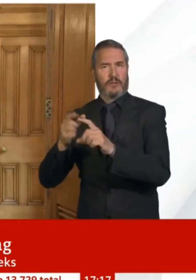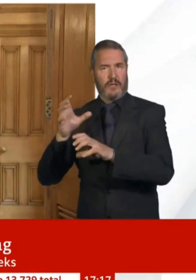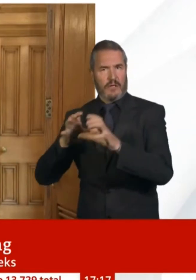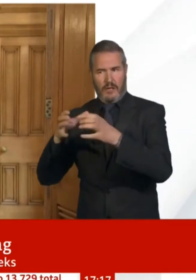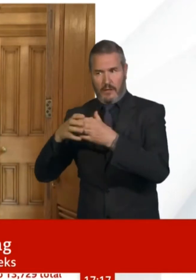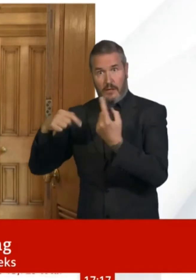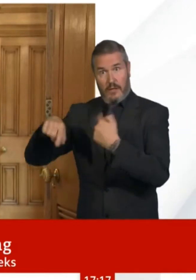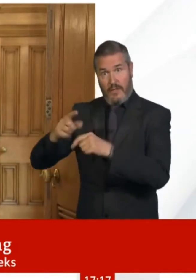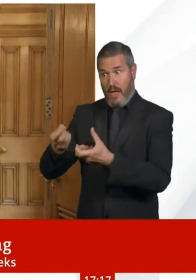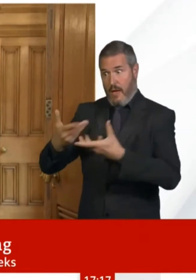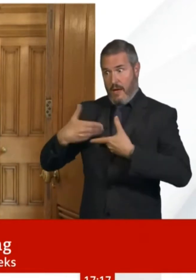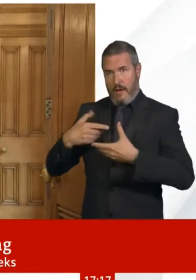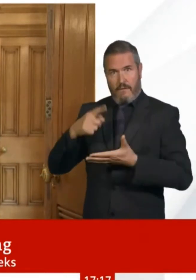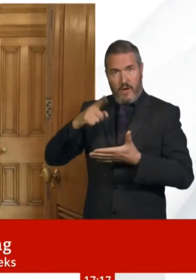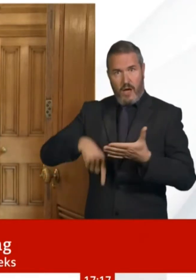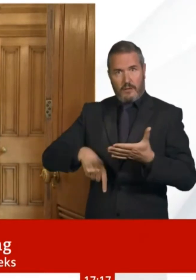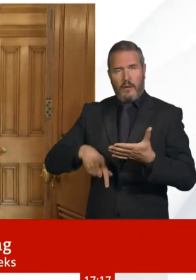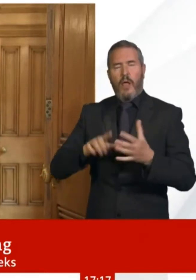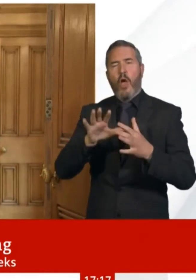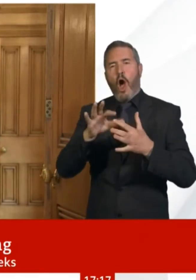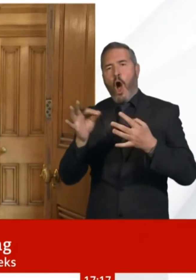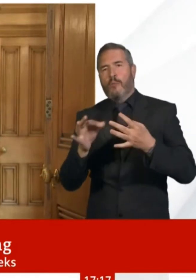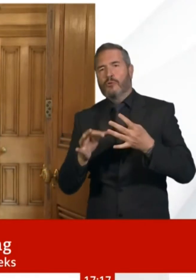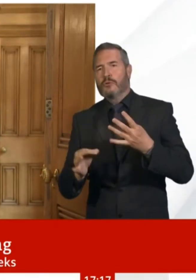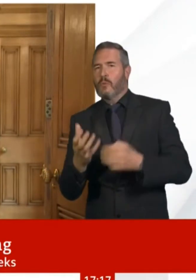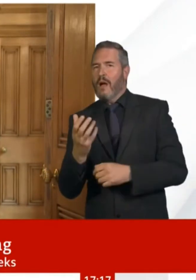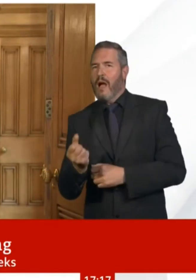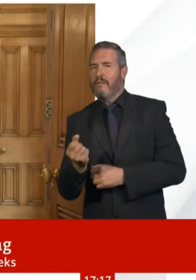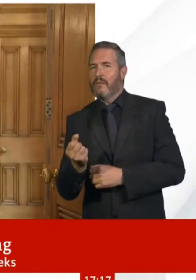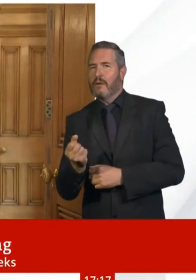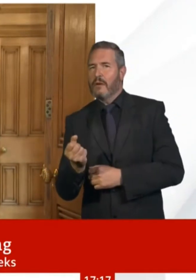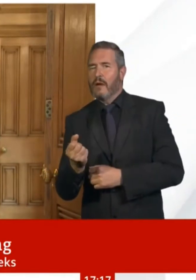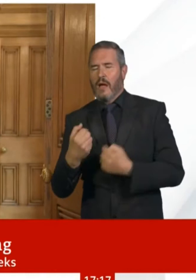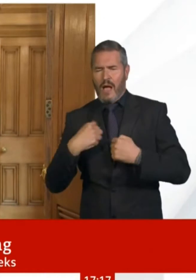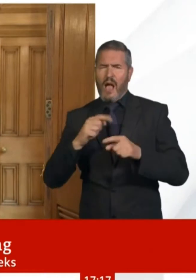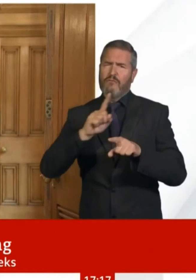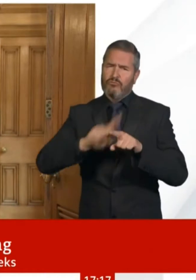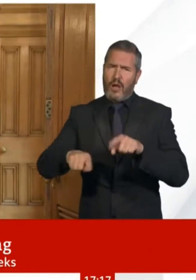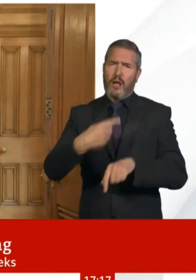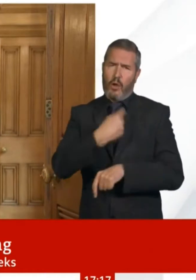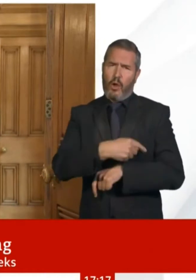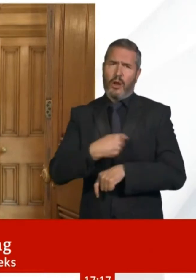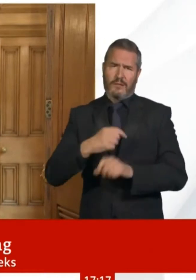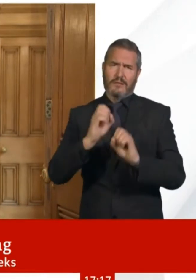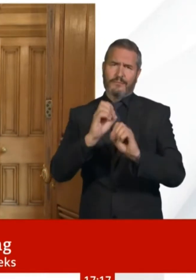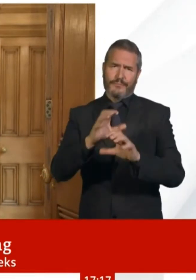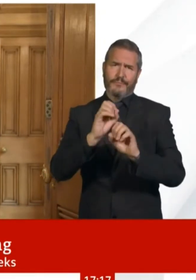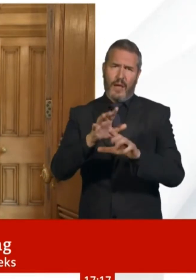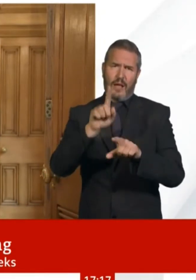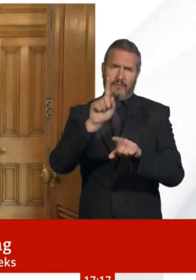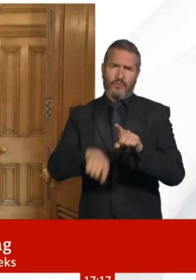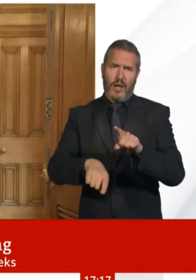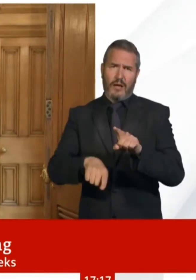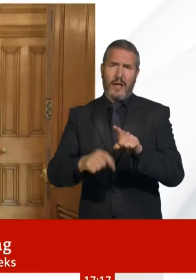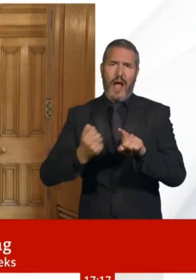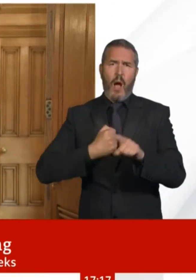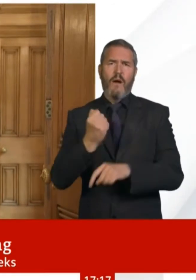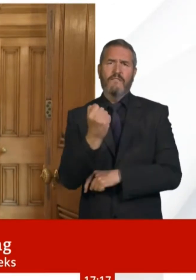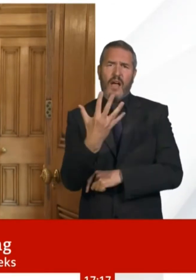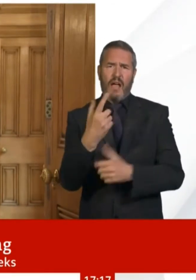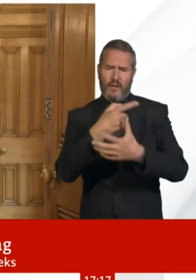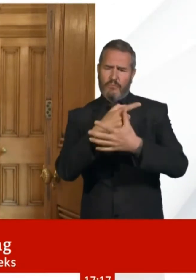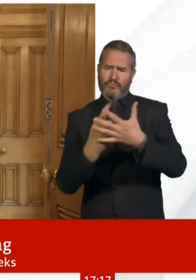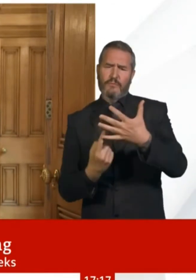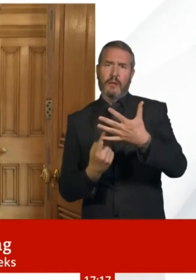iterative process, the options that we've got. So what I've tried to do is be as upfront as possible and set out the principles, if you like, the